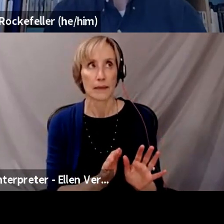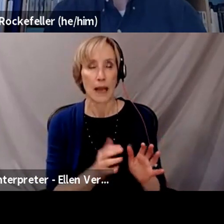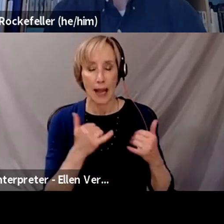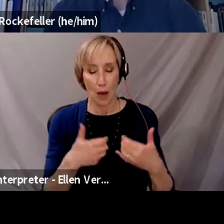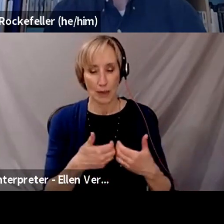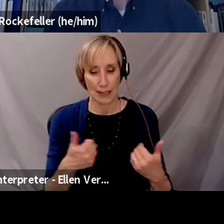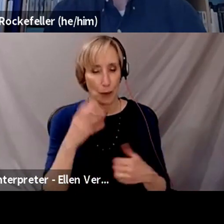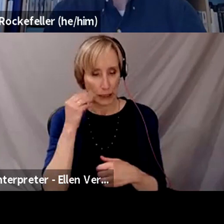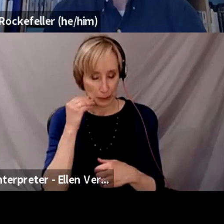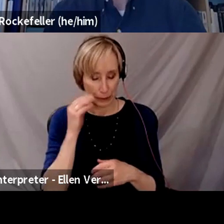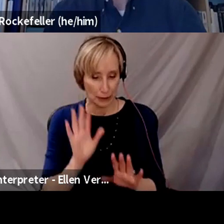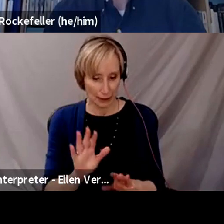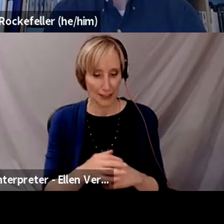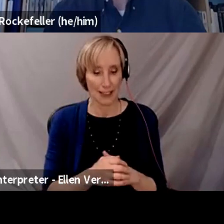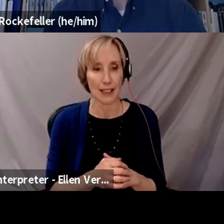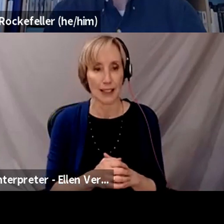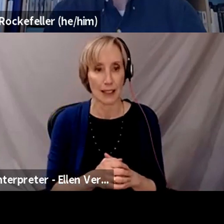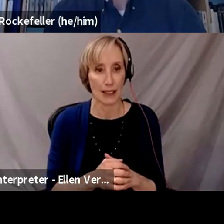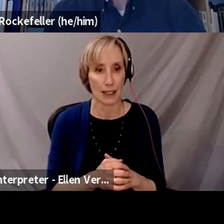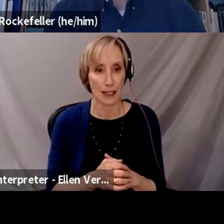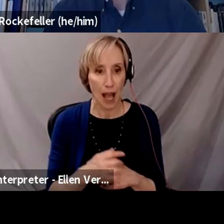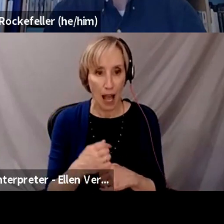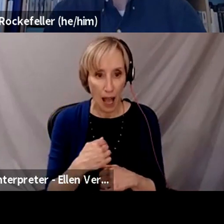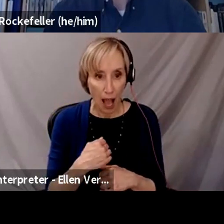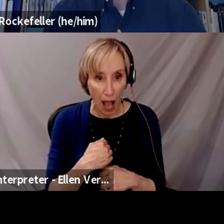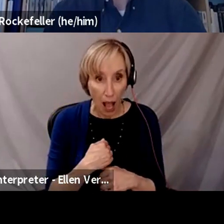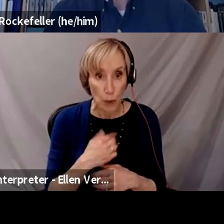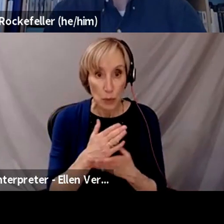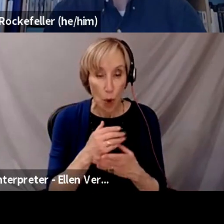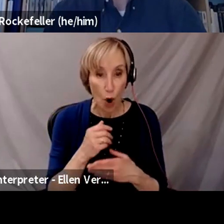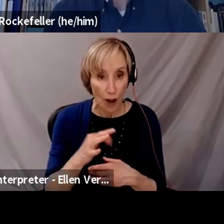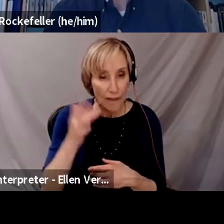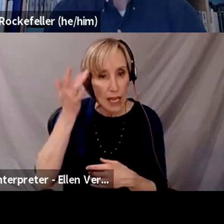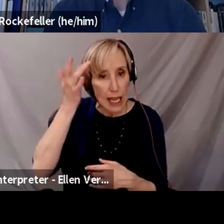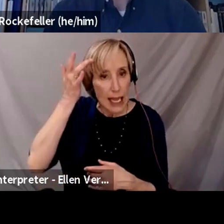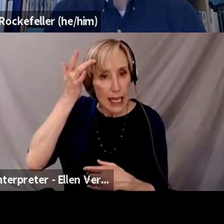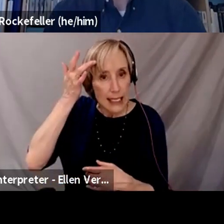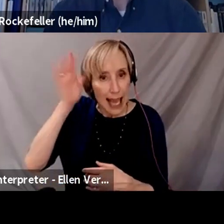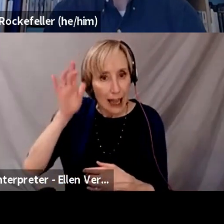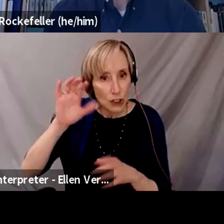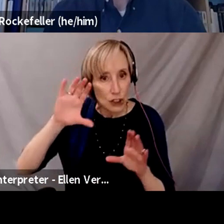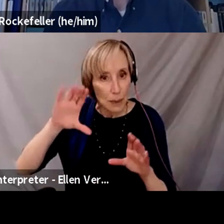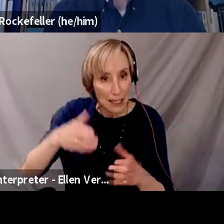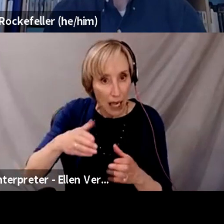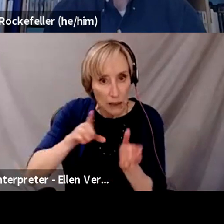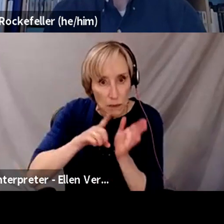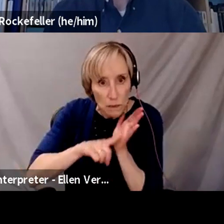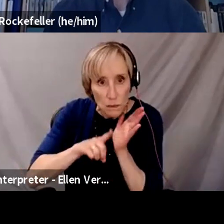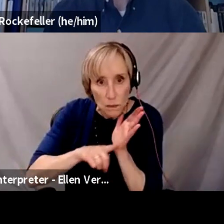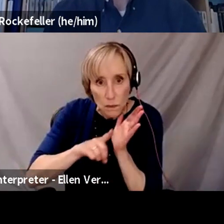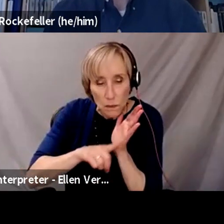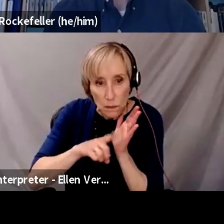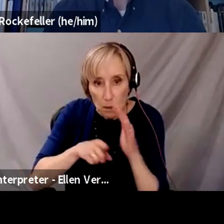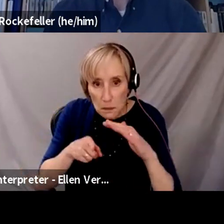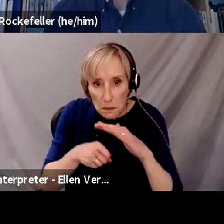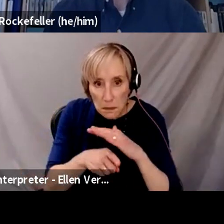was part of an intelligence battalion. We were charged with